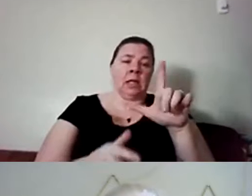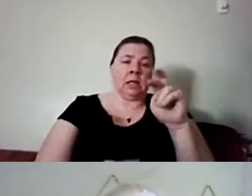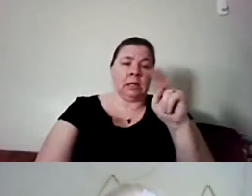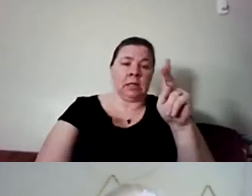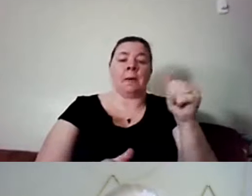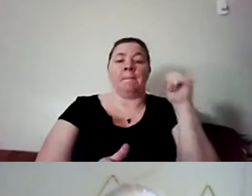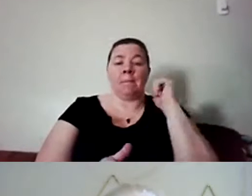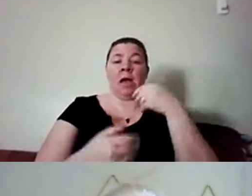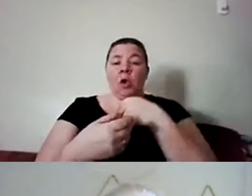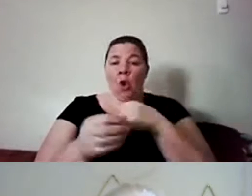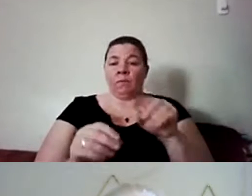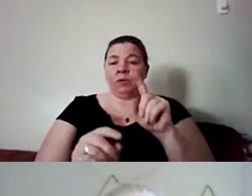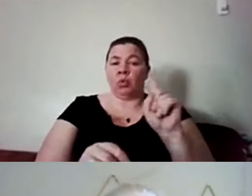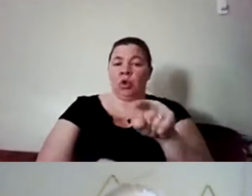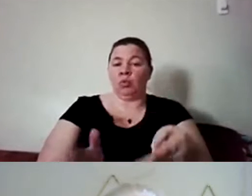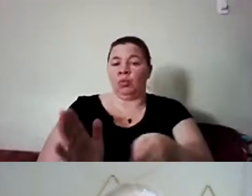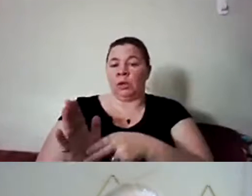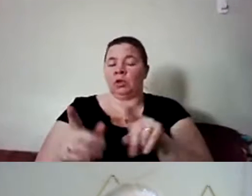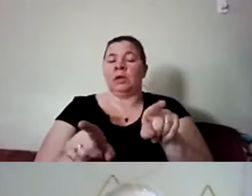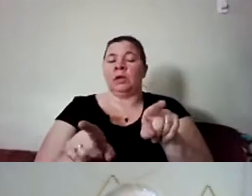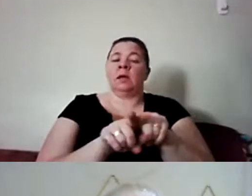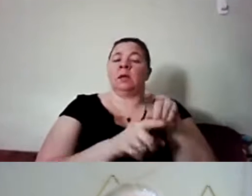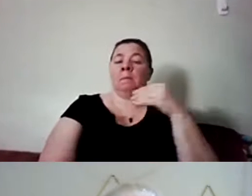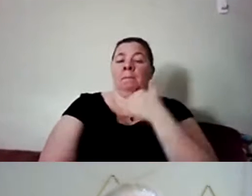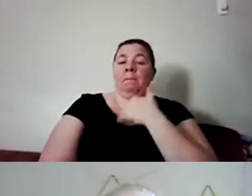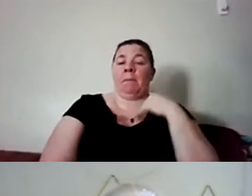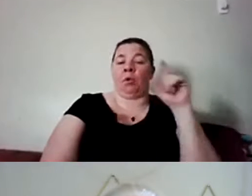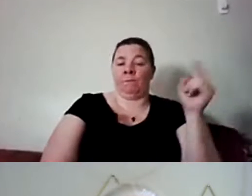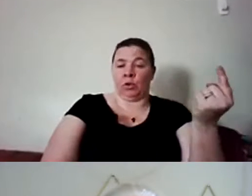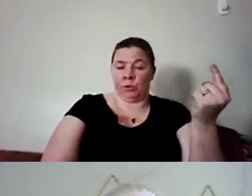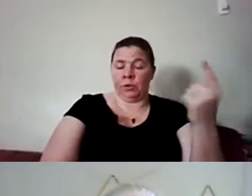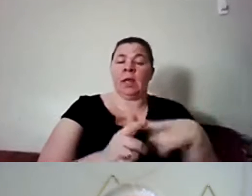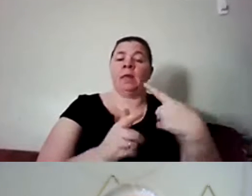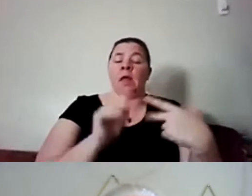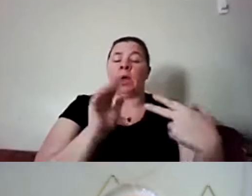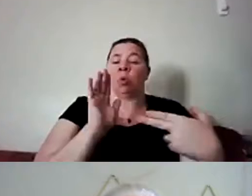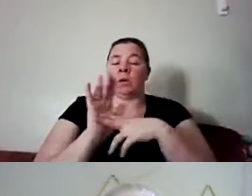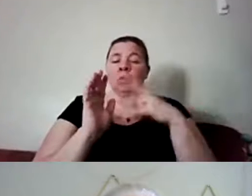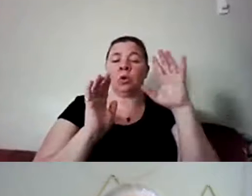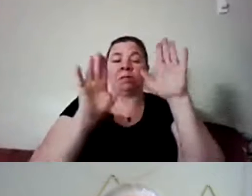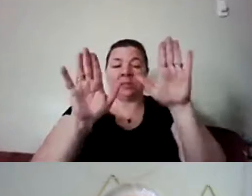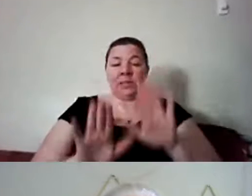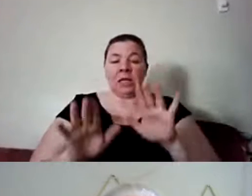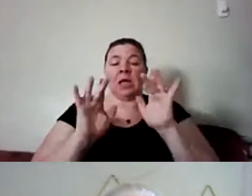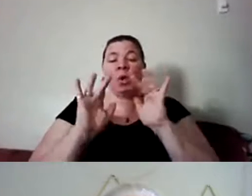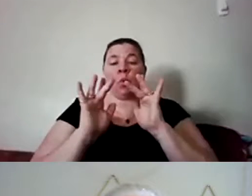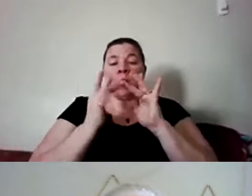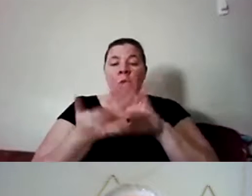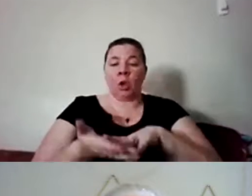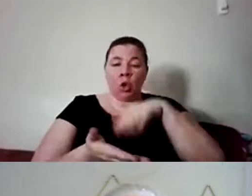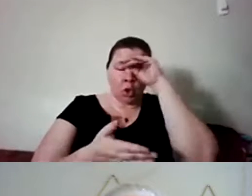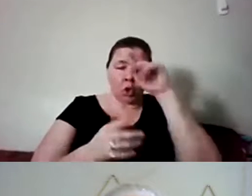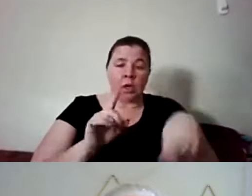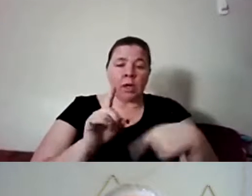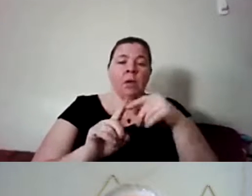back office when you register as a member first. You need to register and then come to the Sunday webinar to learn about